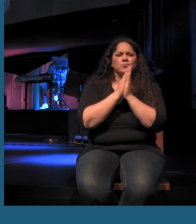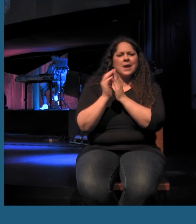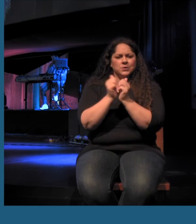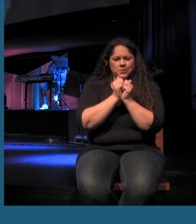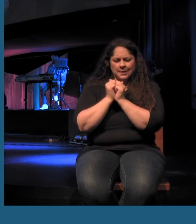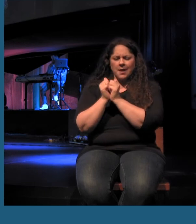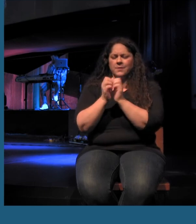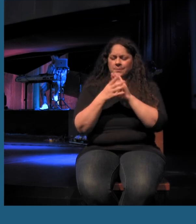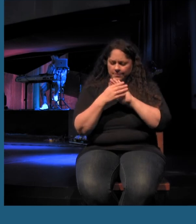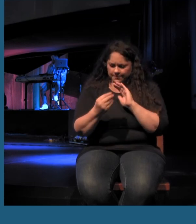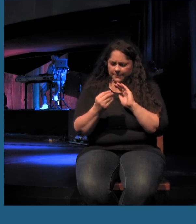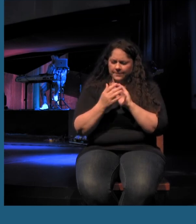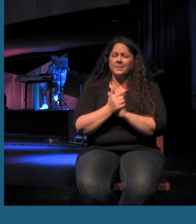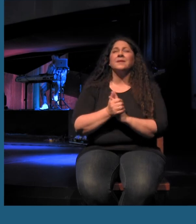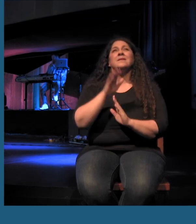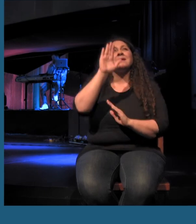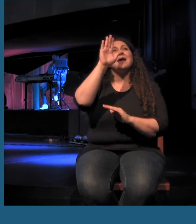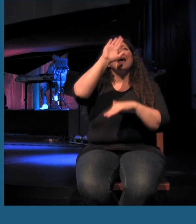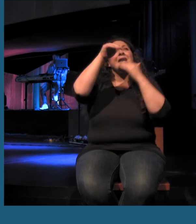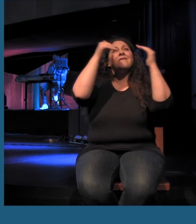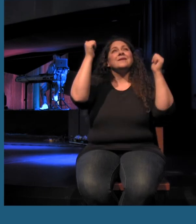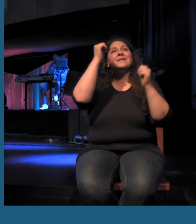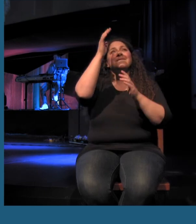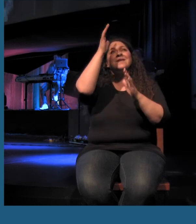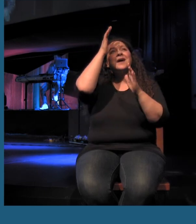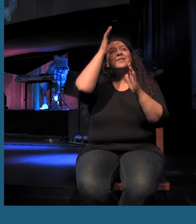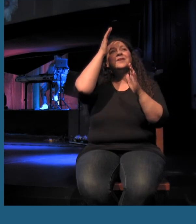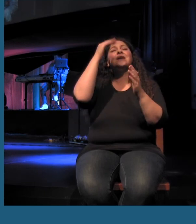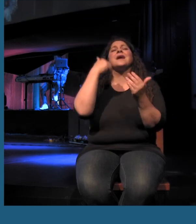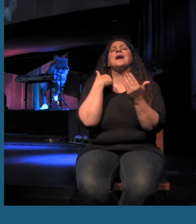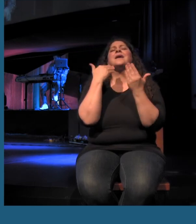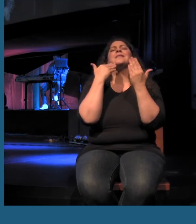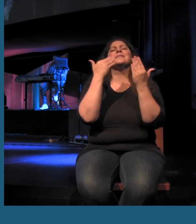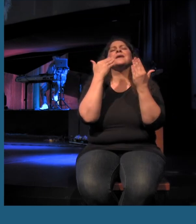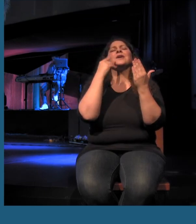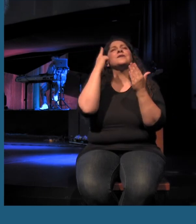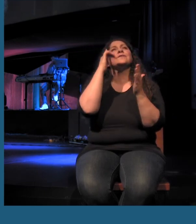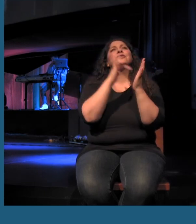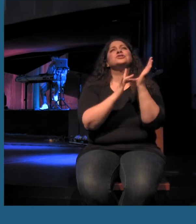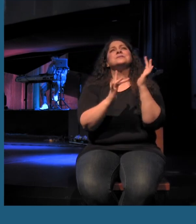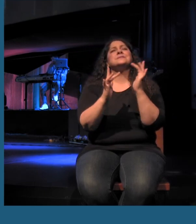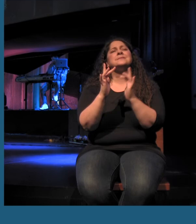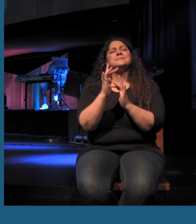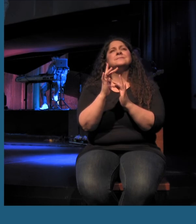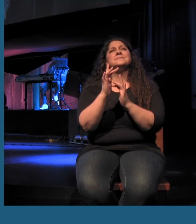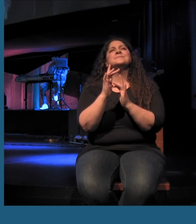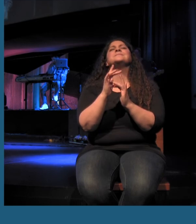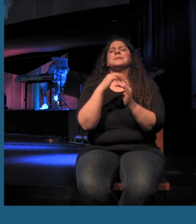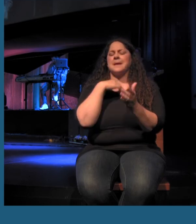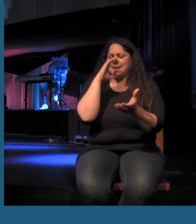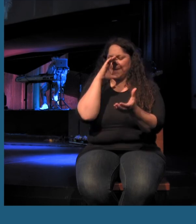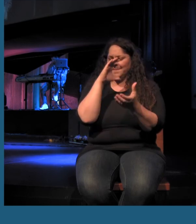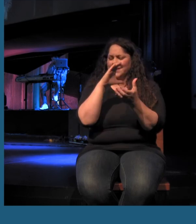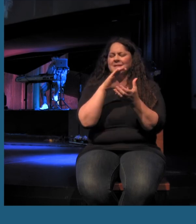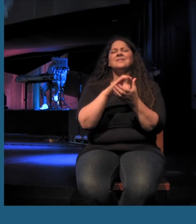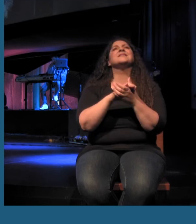alone. Would you just say, Heavenly Father, I thank you for Jesus. I believe he is the Son of